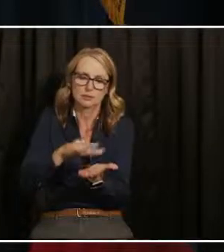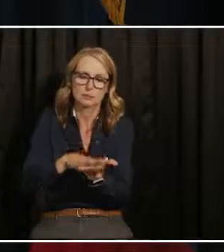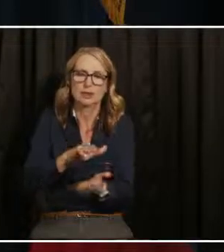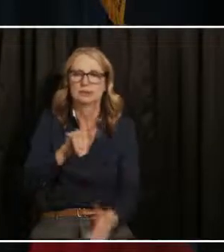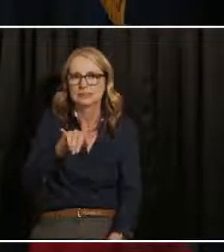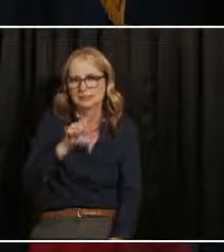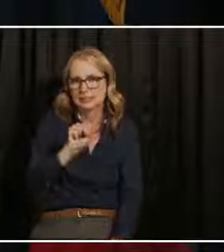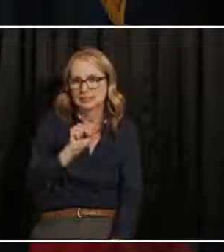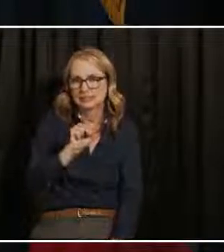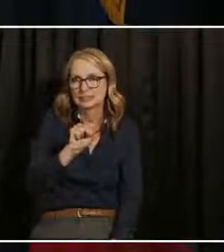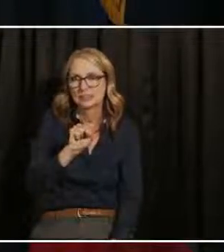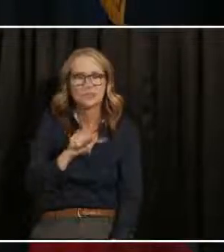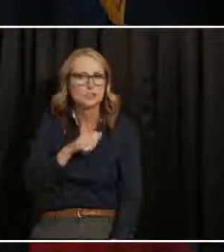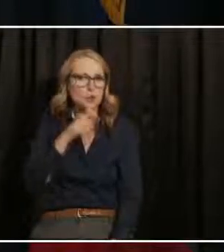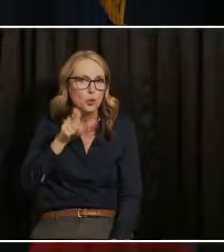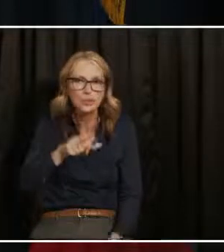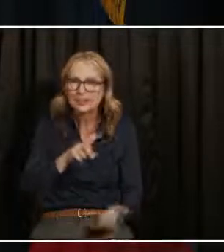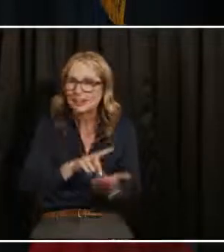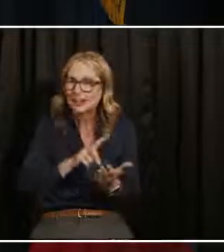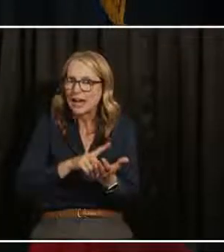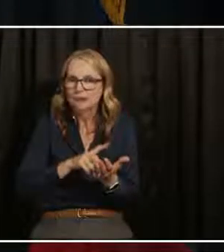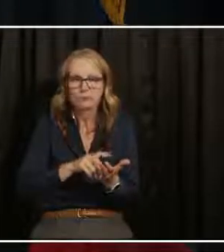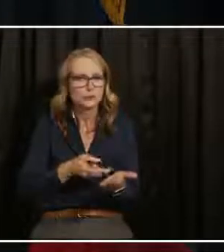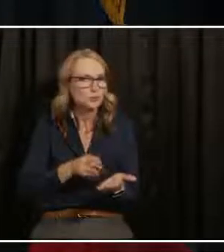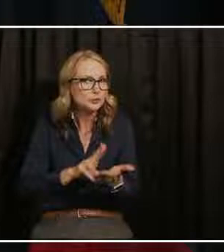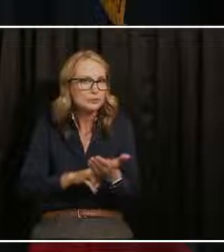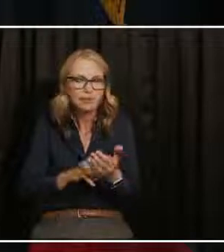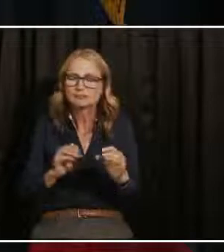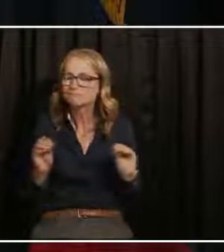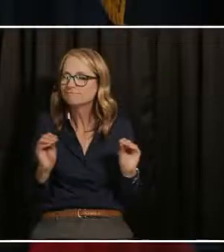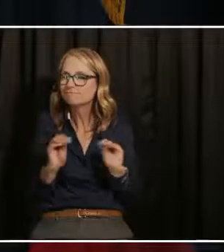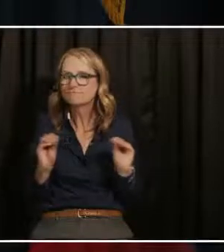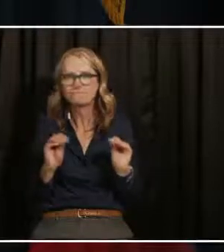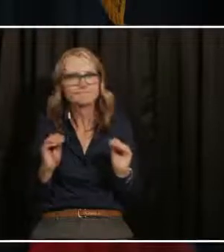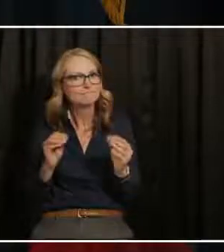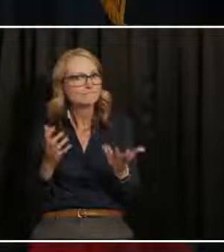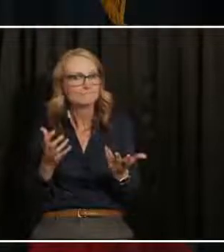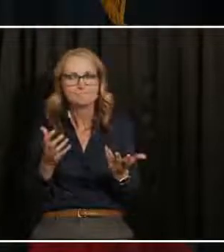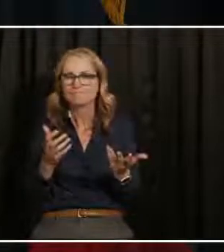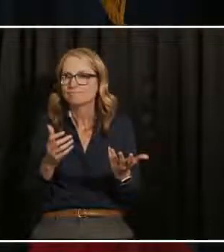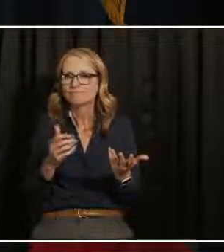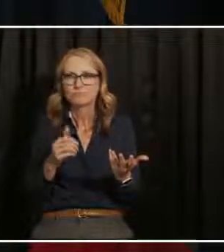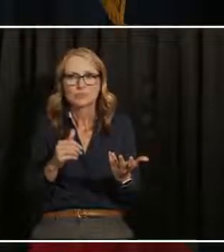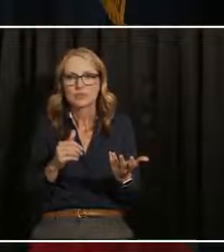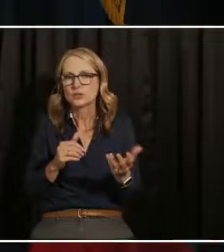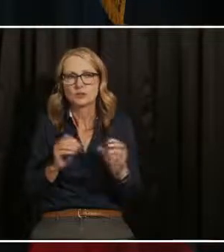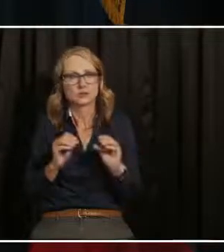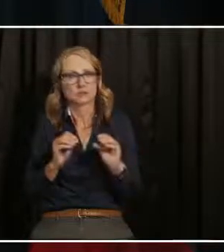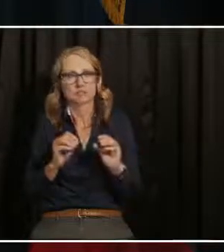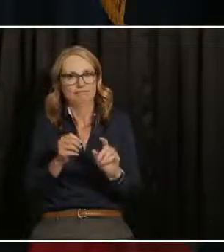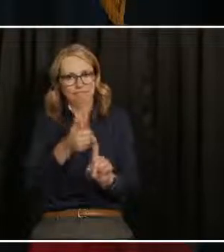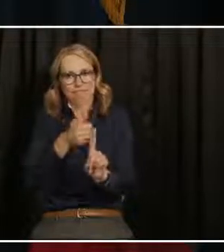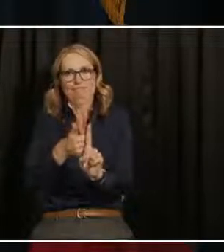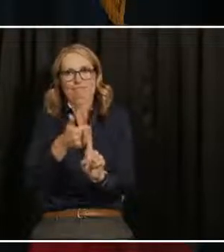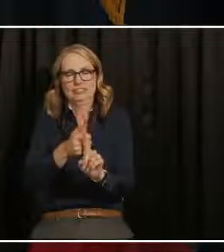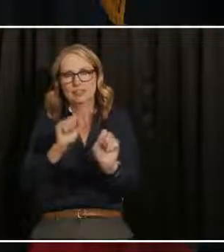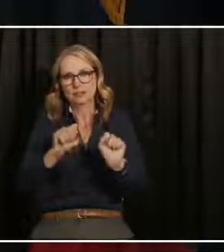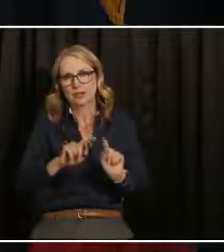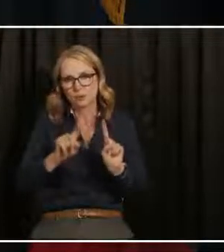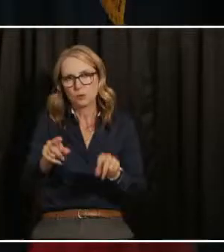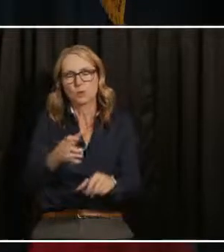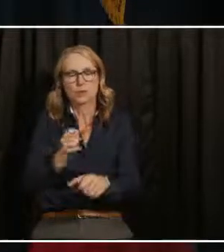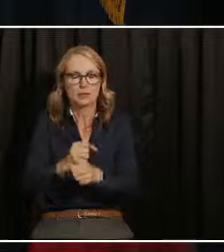self-attested. You do not need a doctor's note. You do not need to visit a doctor. There's nobody that needs to come between you and your